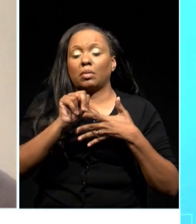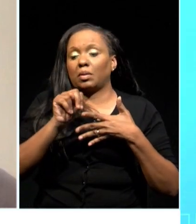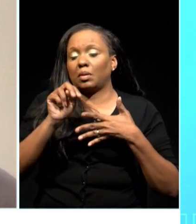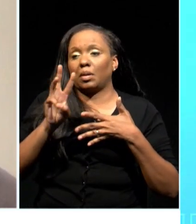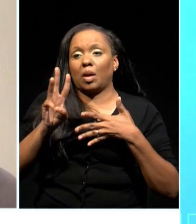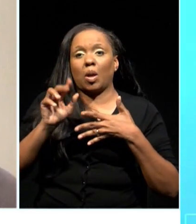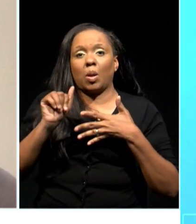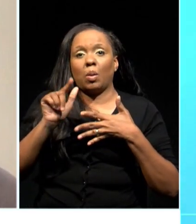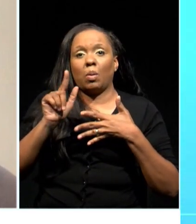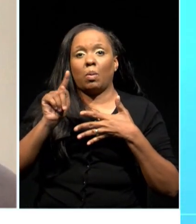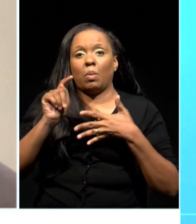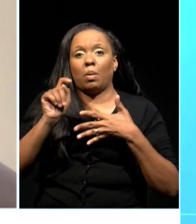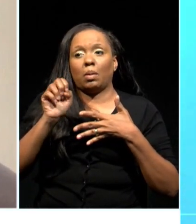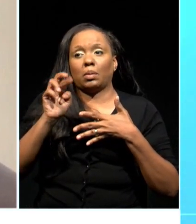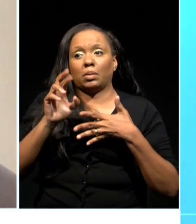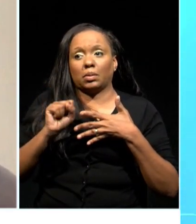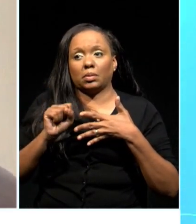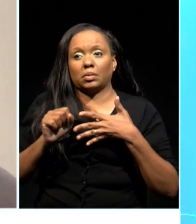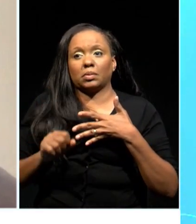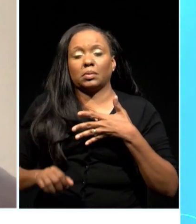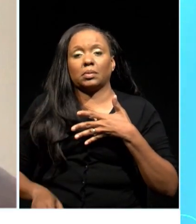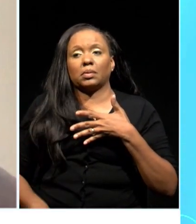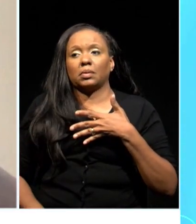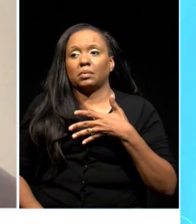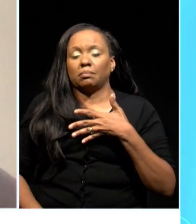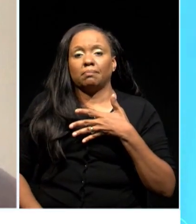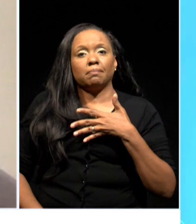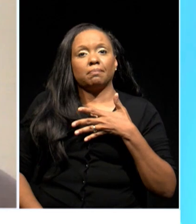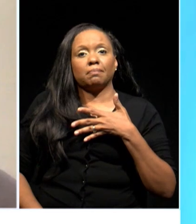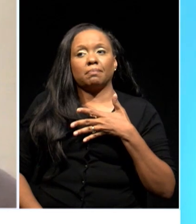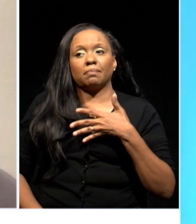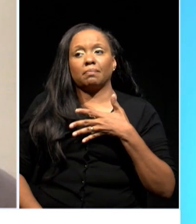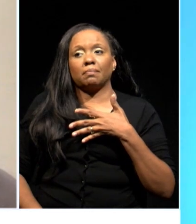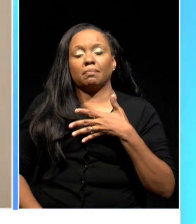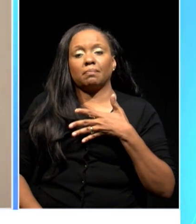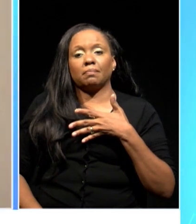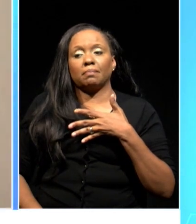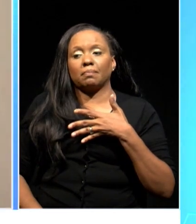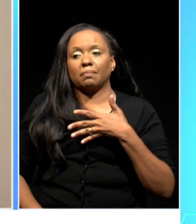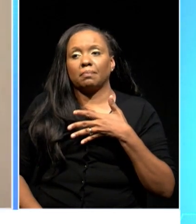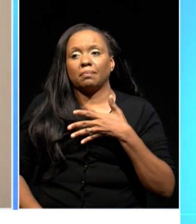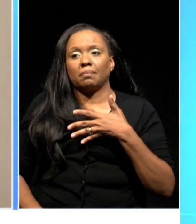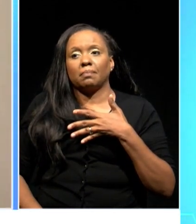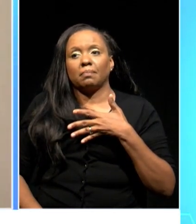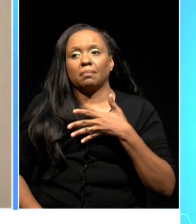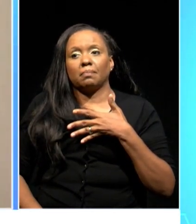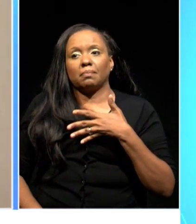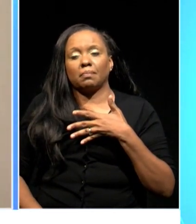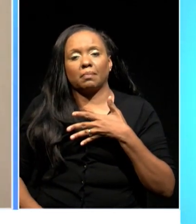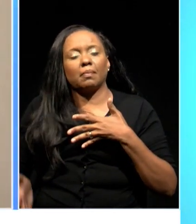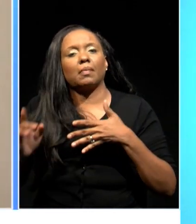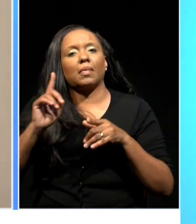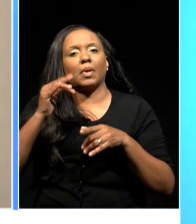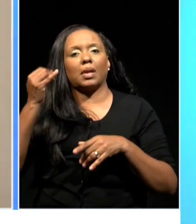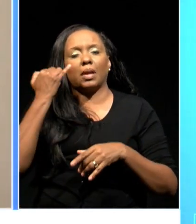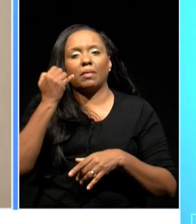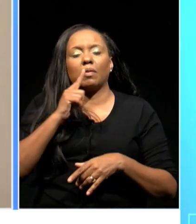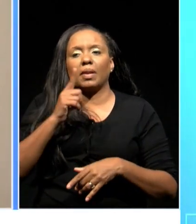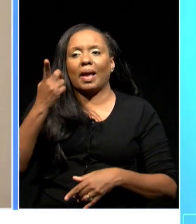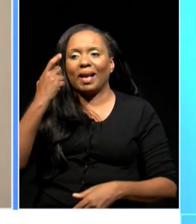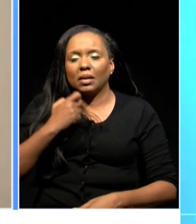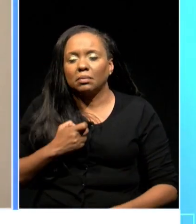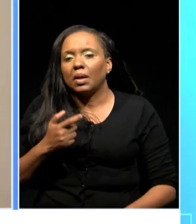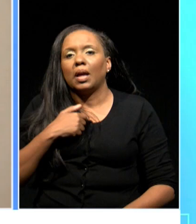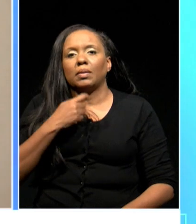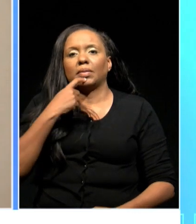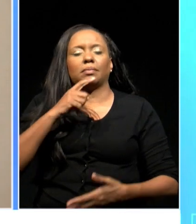you given me the opportunity to determine who the individual should be, I would likely say with Ronnie Yearwood in a circumstance like that. Regarding the old guard